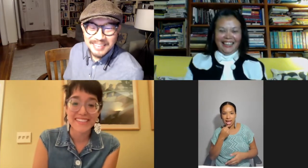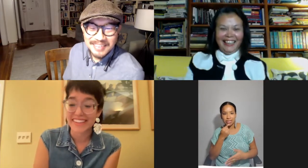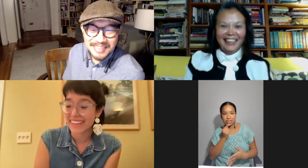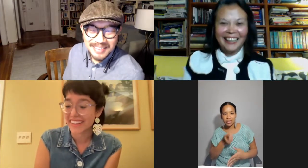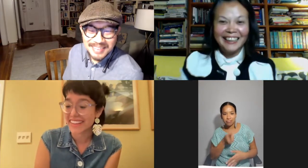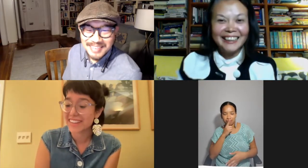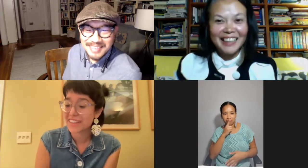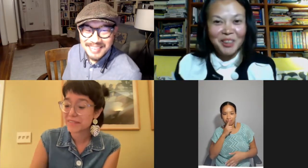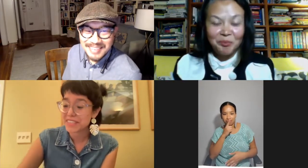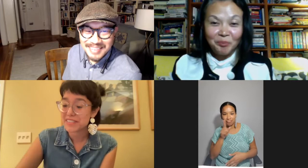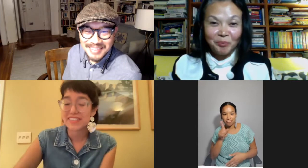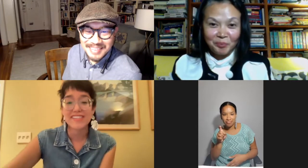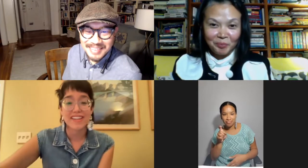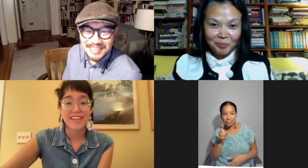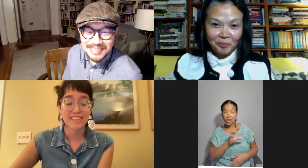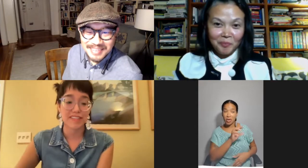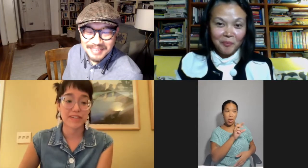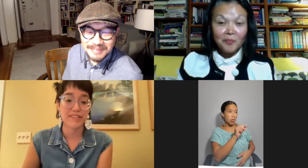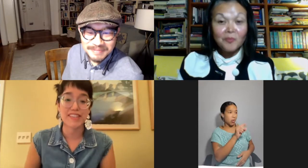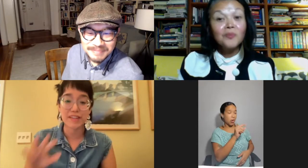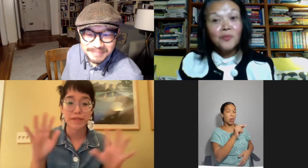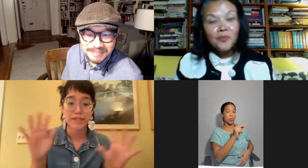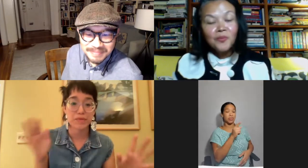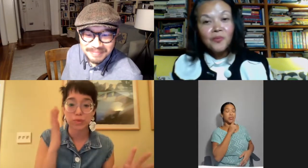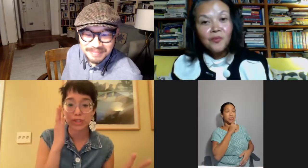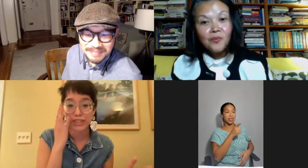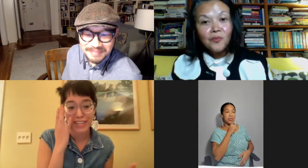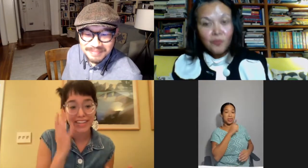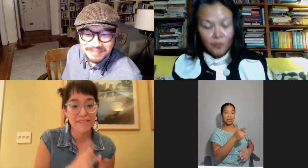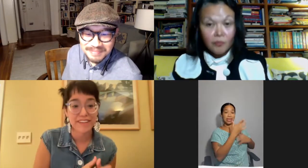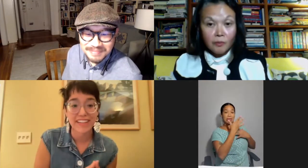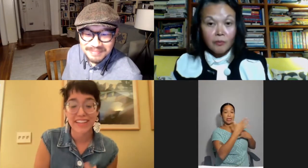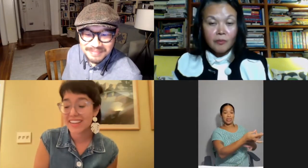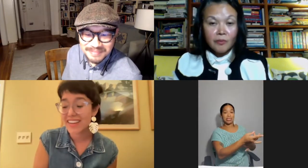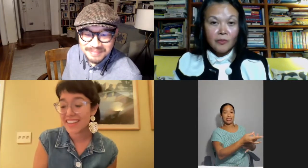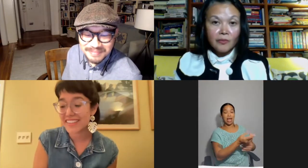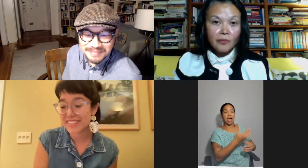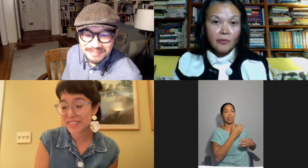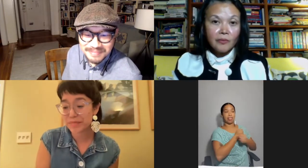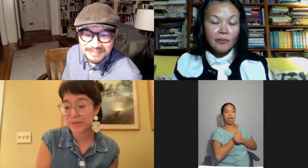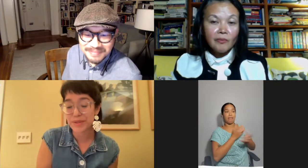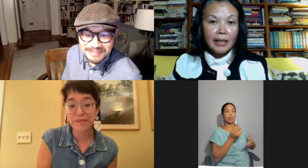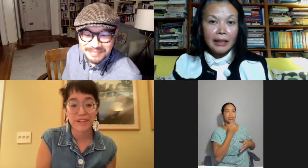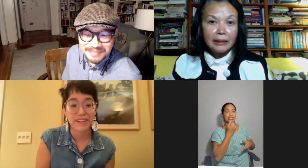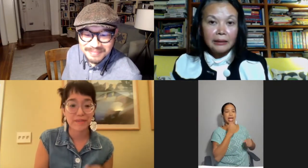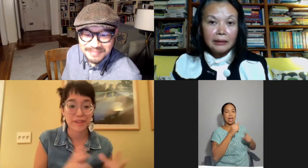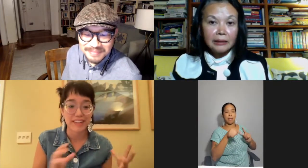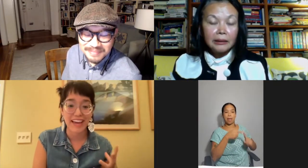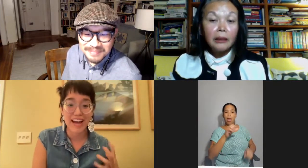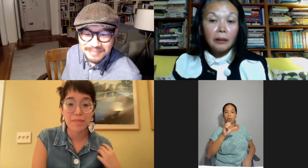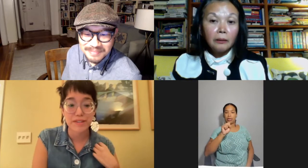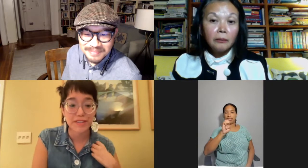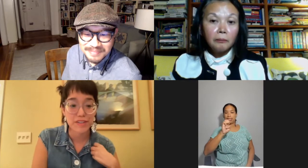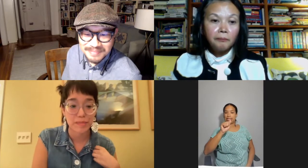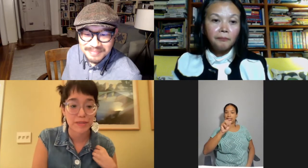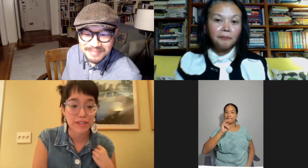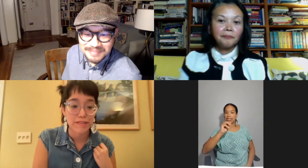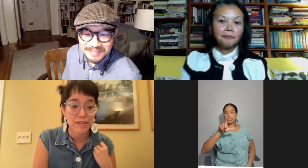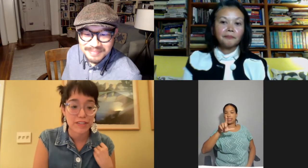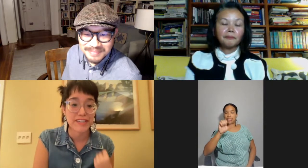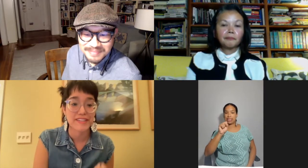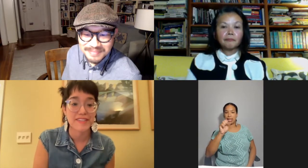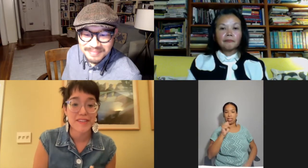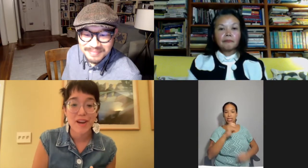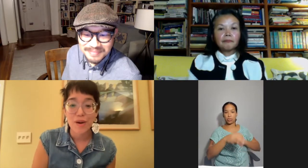was fascinating. I love what you just said actually about seamless worlding. I feel like that's such a beautiful and really apt description